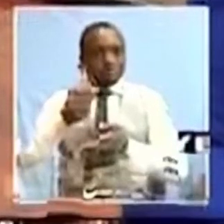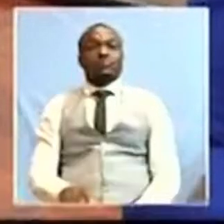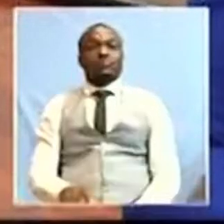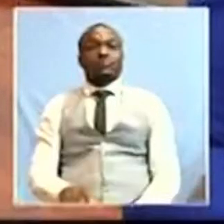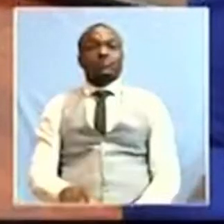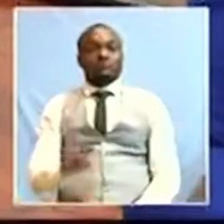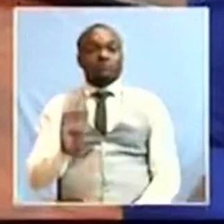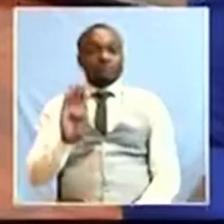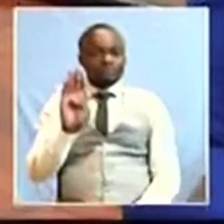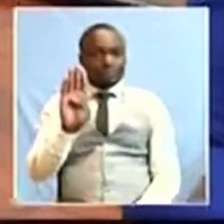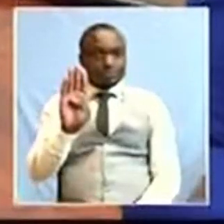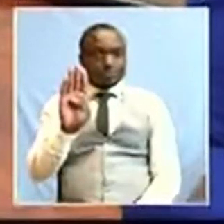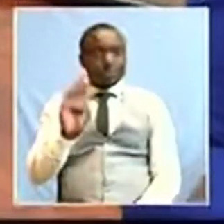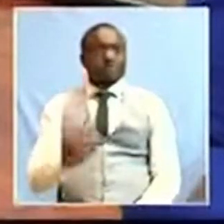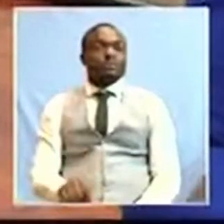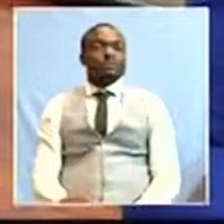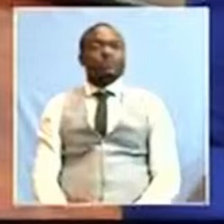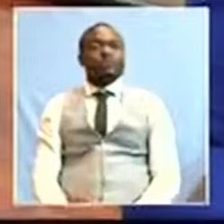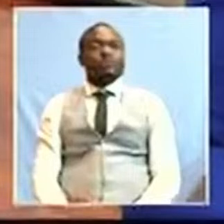B.